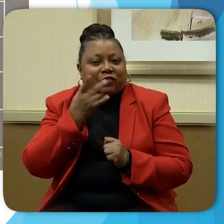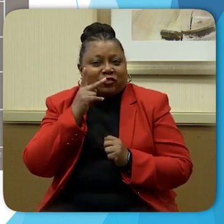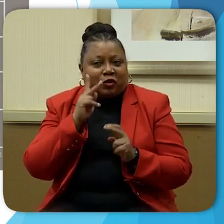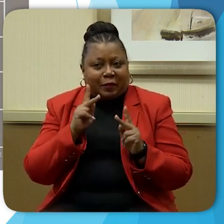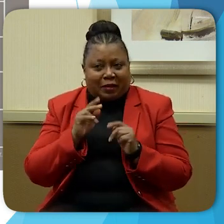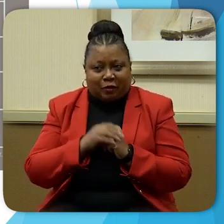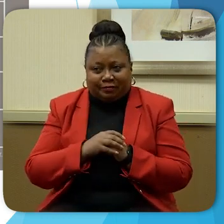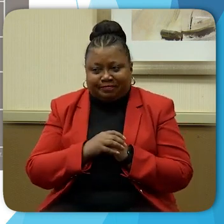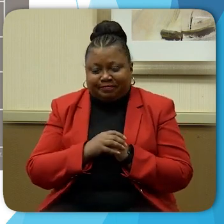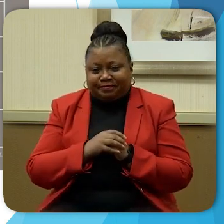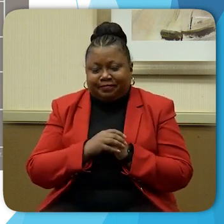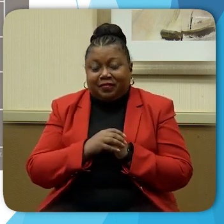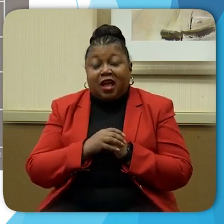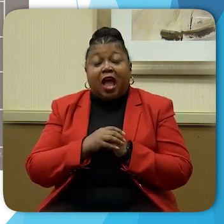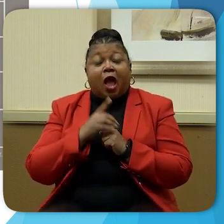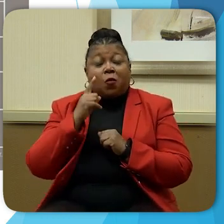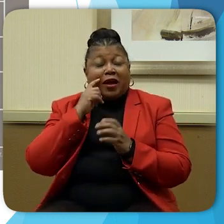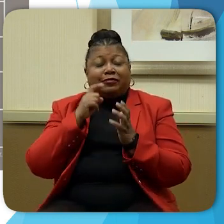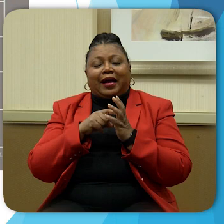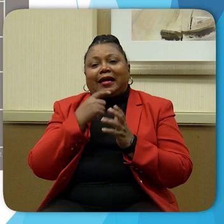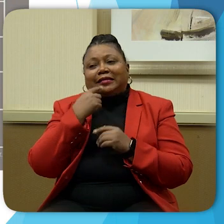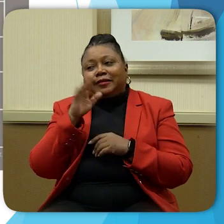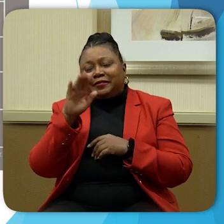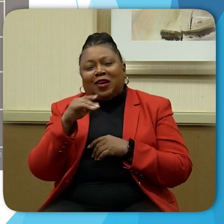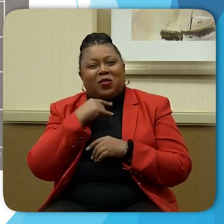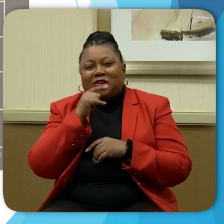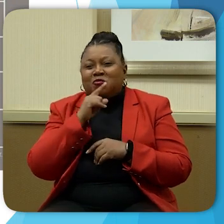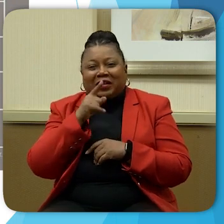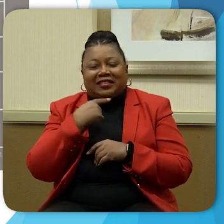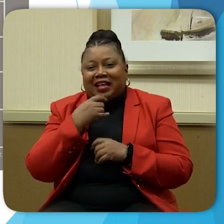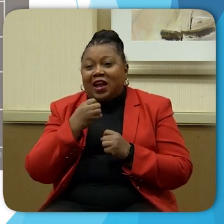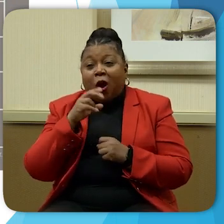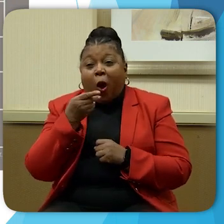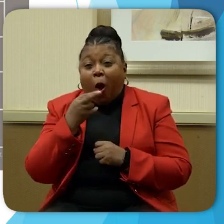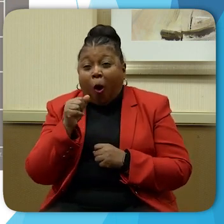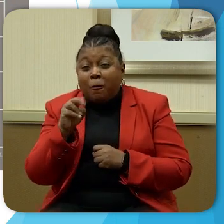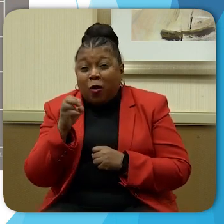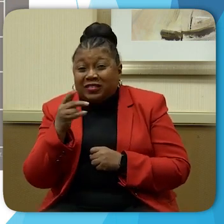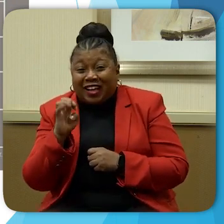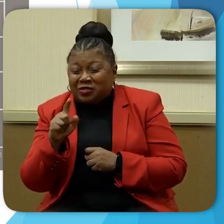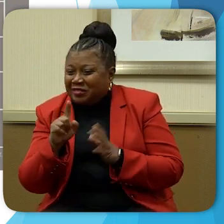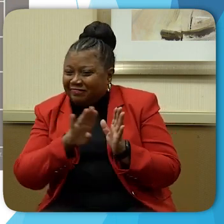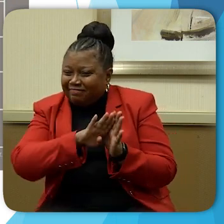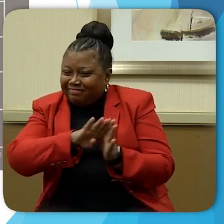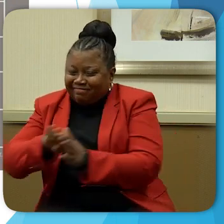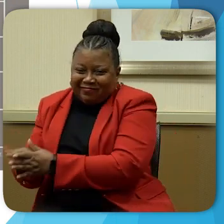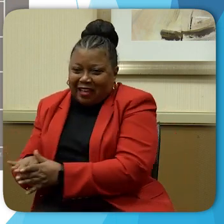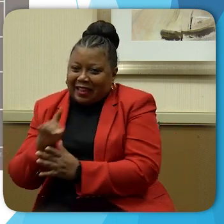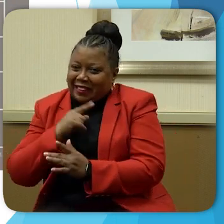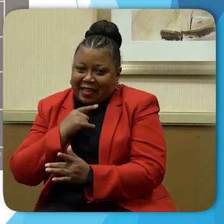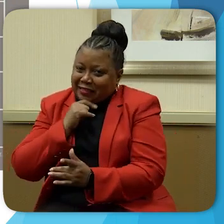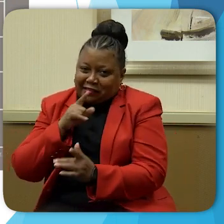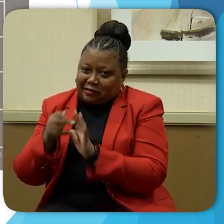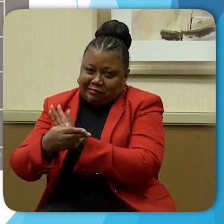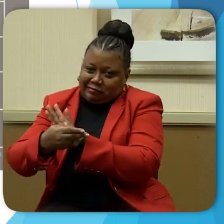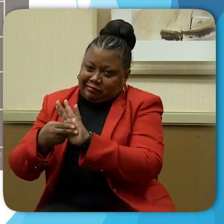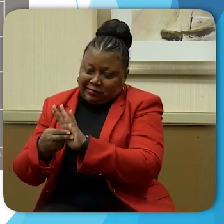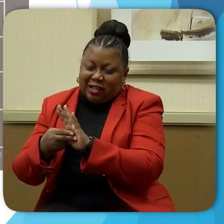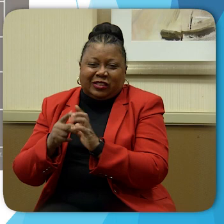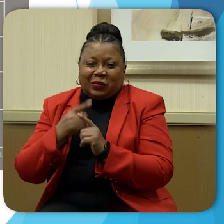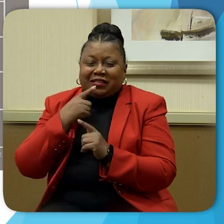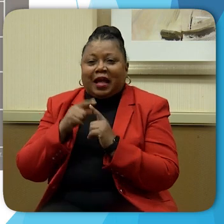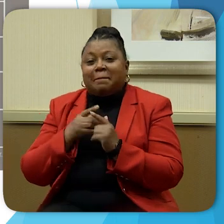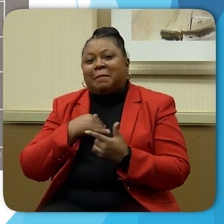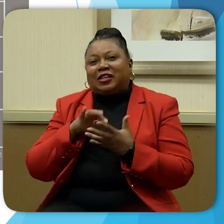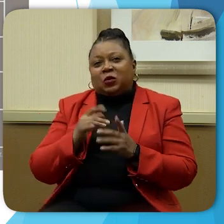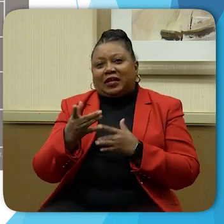people. And then one note I always say is we don't really say homosexual anymore. It's considered really medicalized. So you wouldn't say